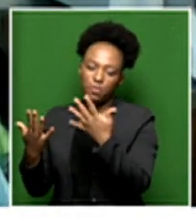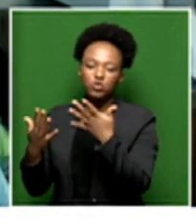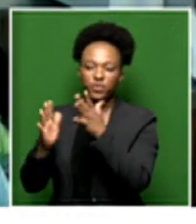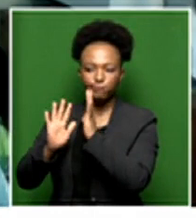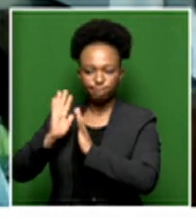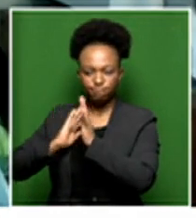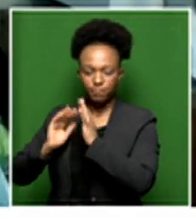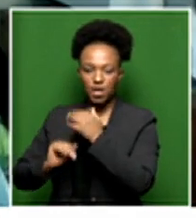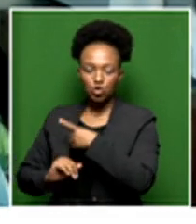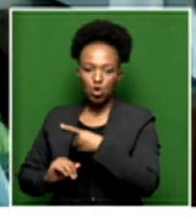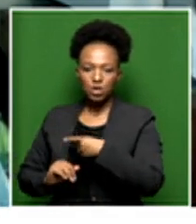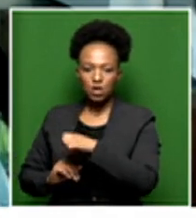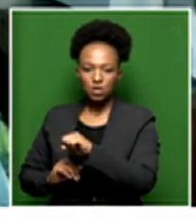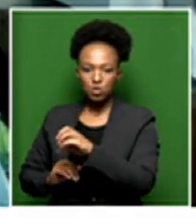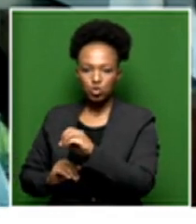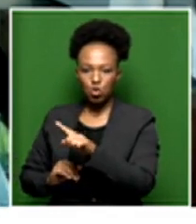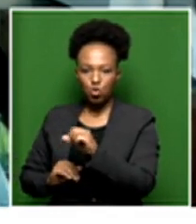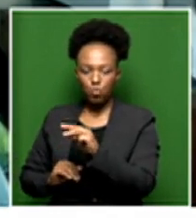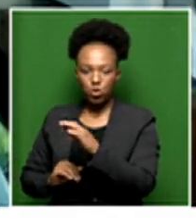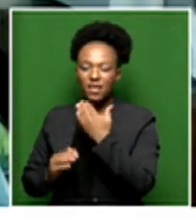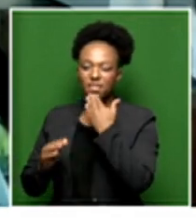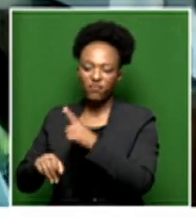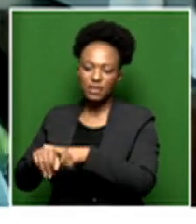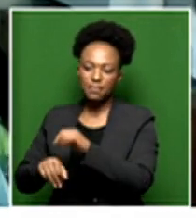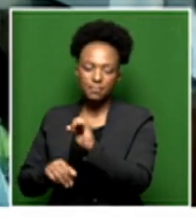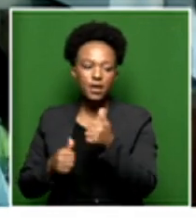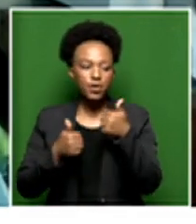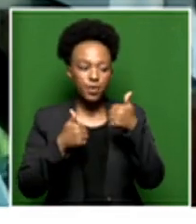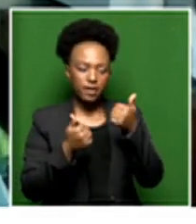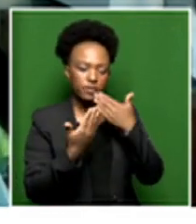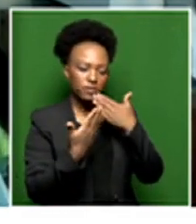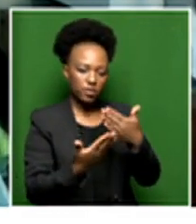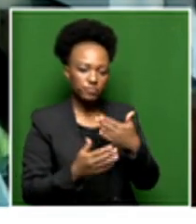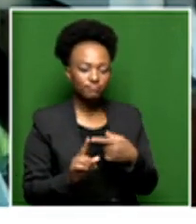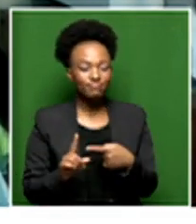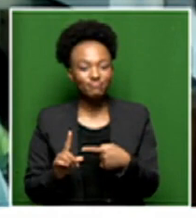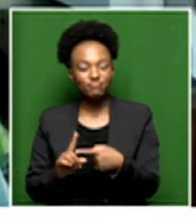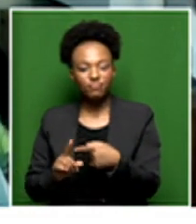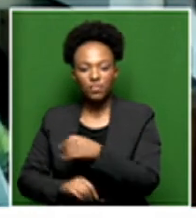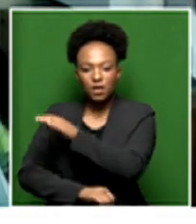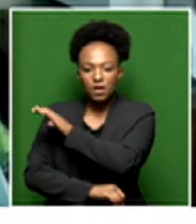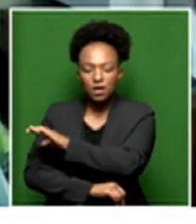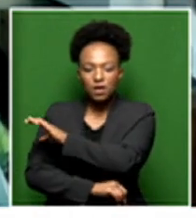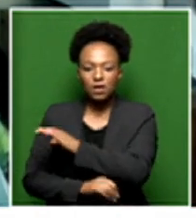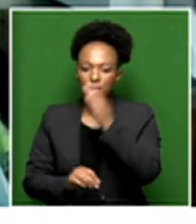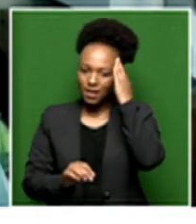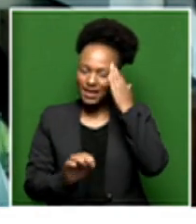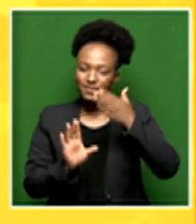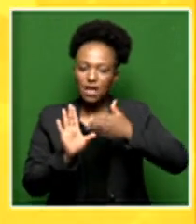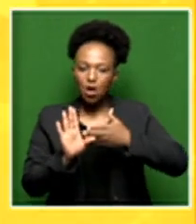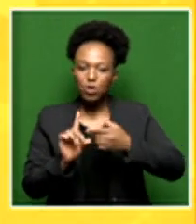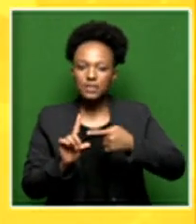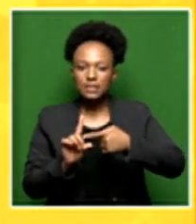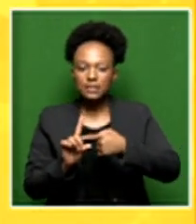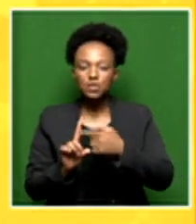point, Dr. Solomon. We do appreciate your time. Great, thank you. That was clinical psychologist Dr. Natalie Solomon, and we've